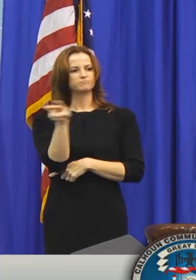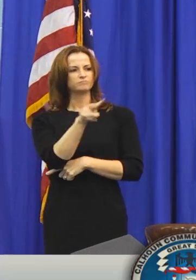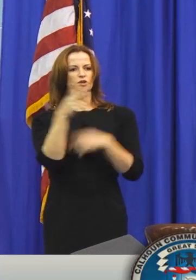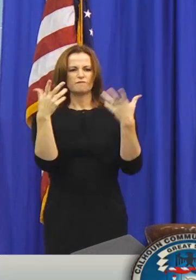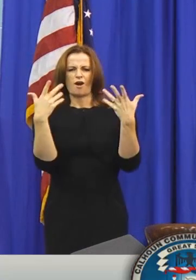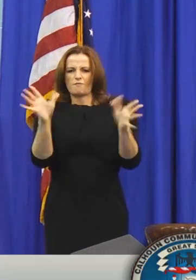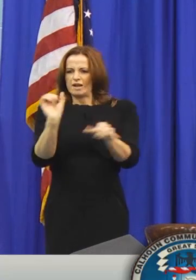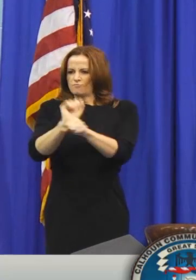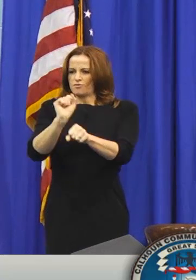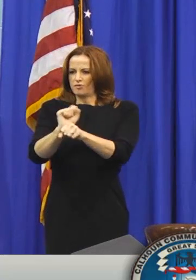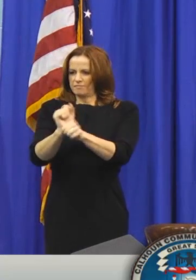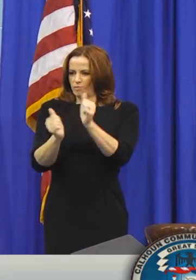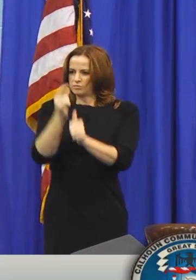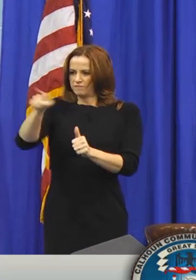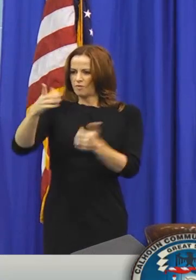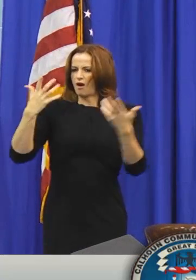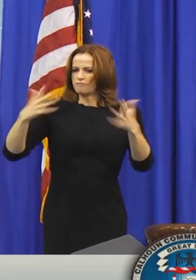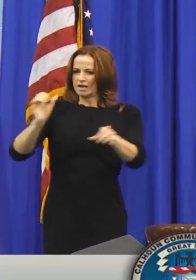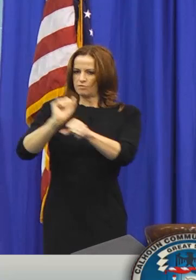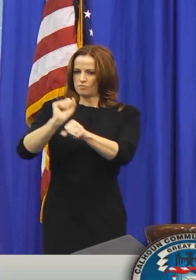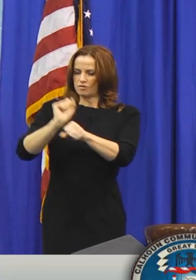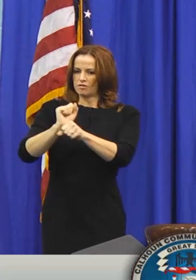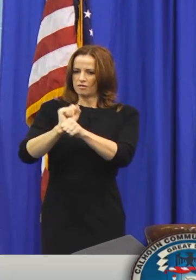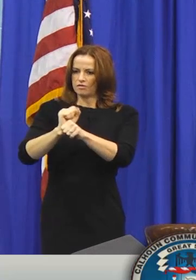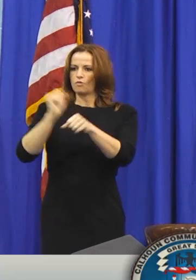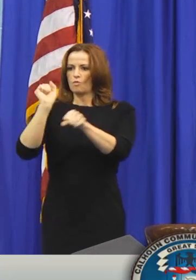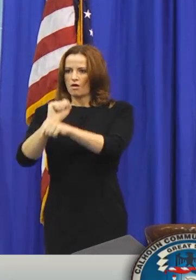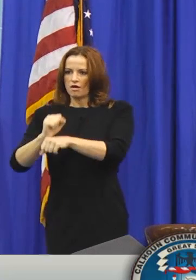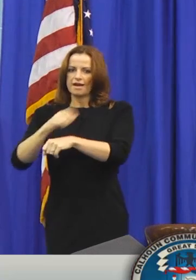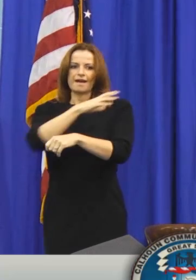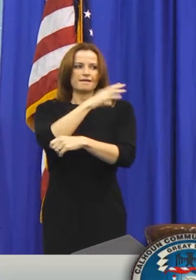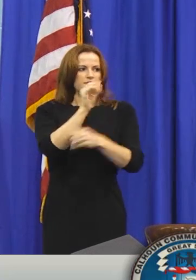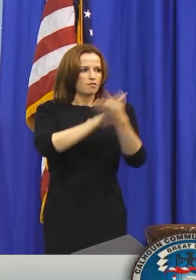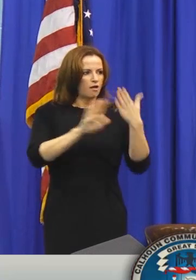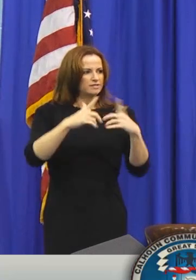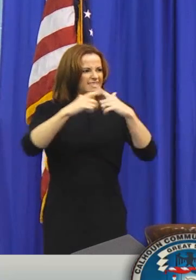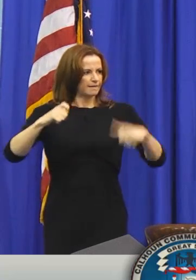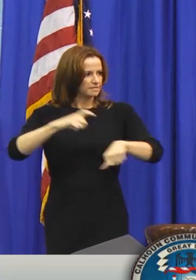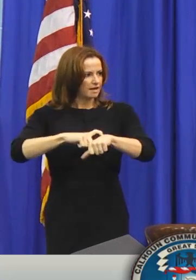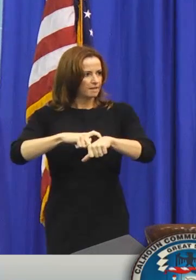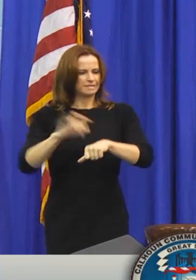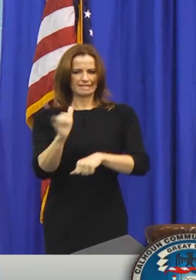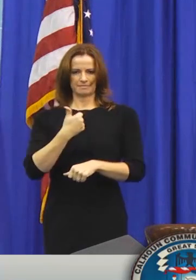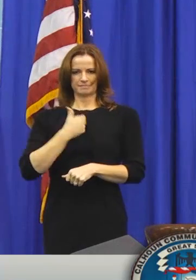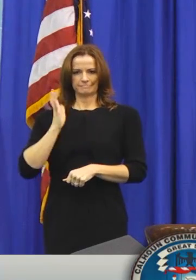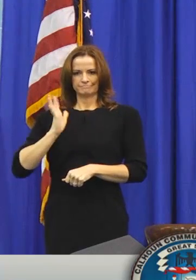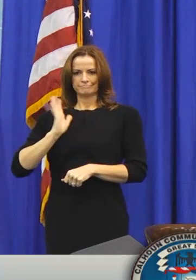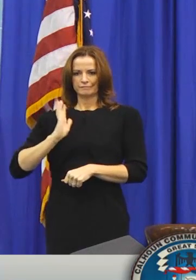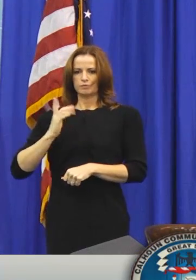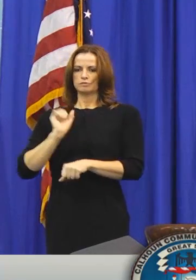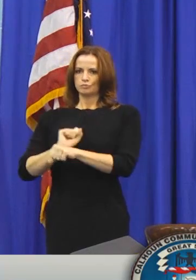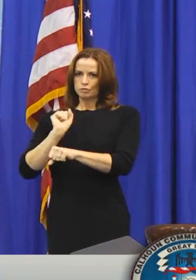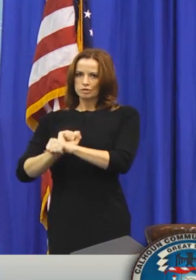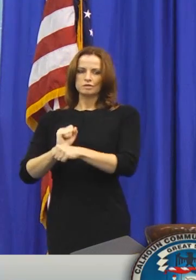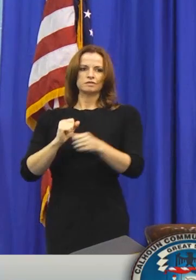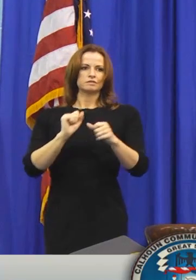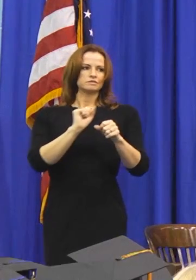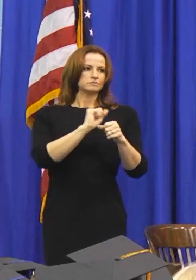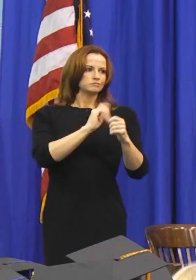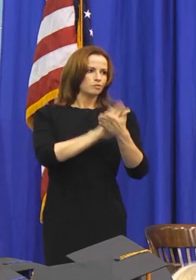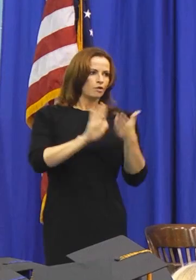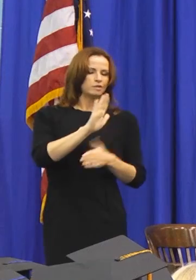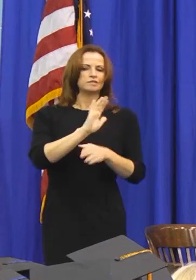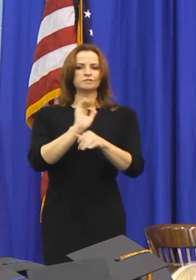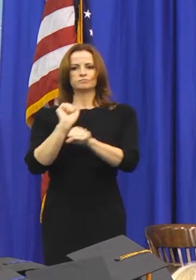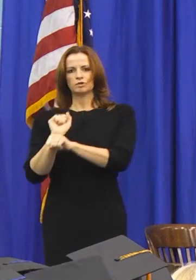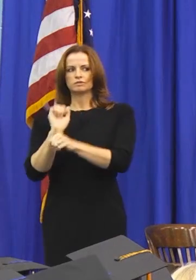in the workforce. And many of you, like I, were already working at a job trying to get your skills and your